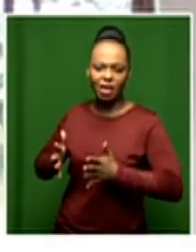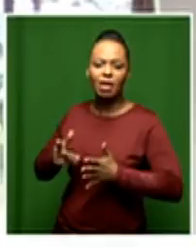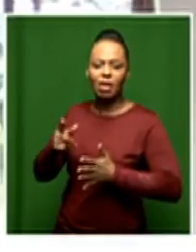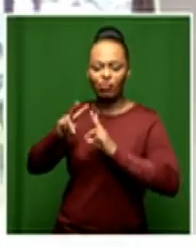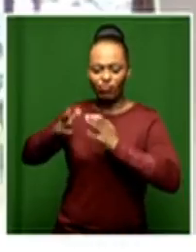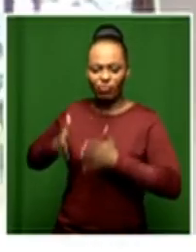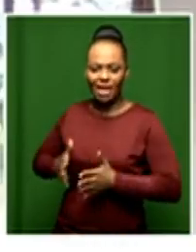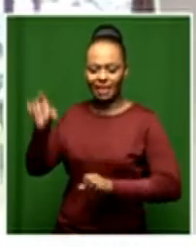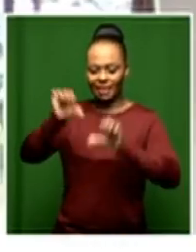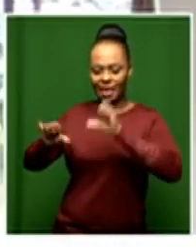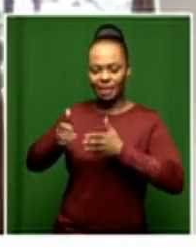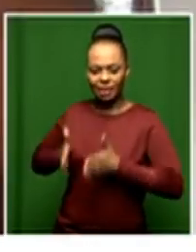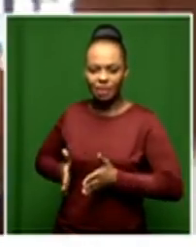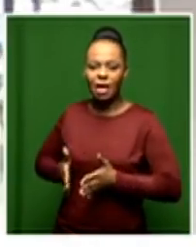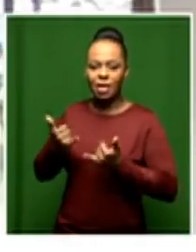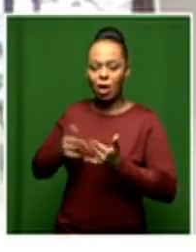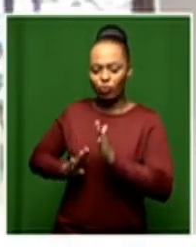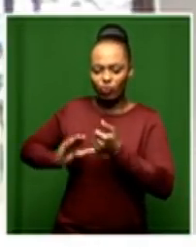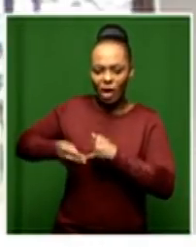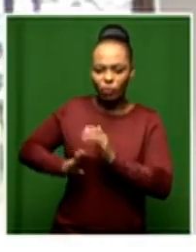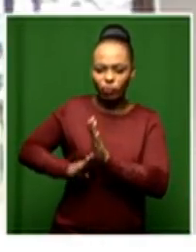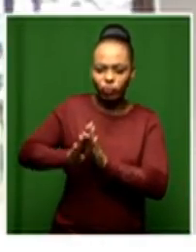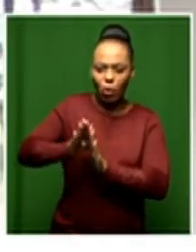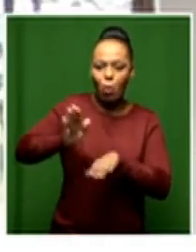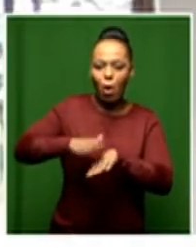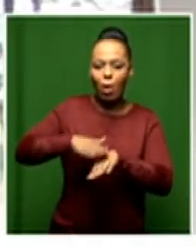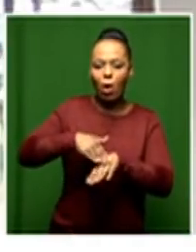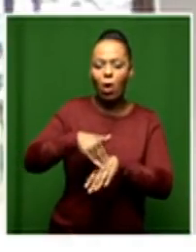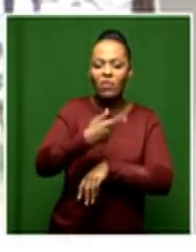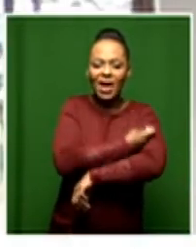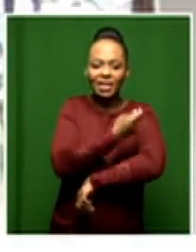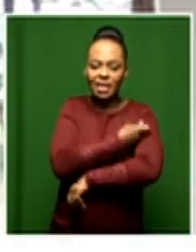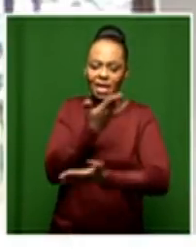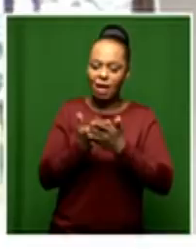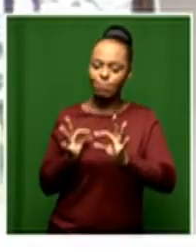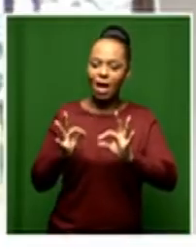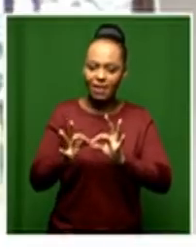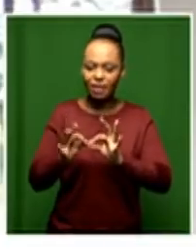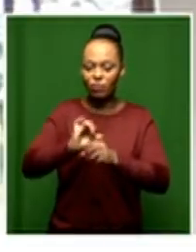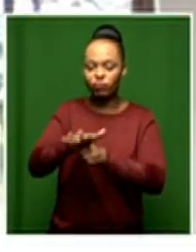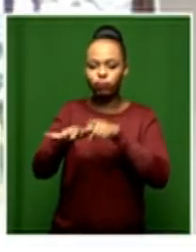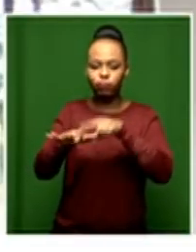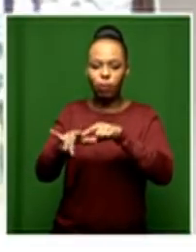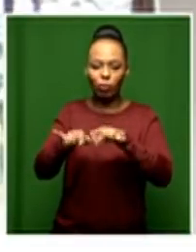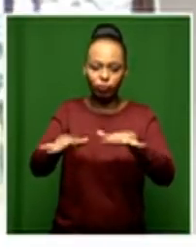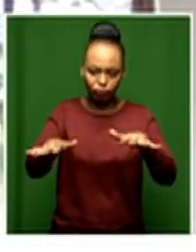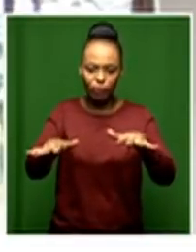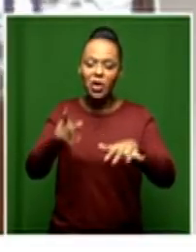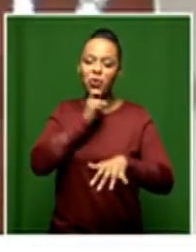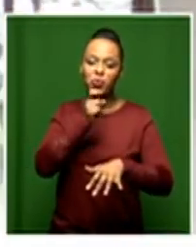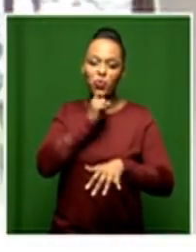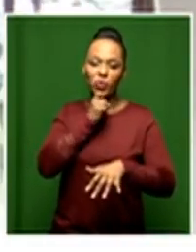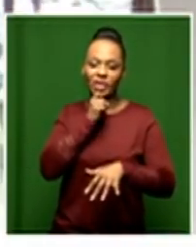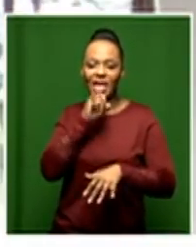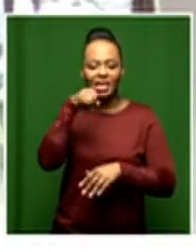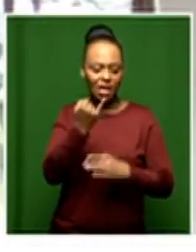is to increase the arsenal of vaccines that proven to be effective to the variants, just to give